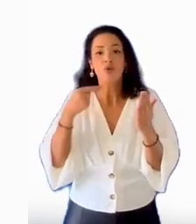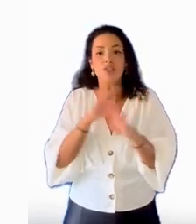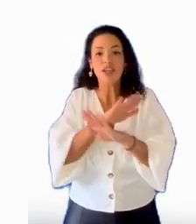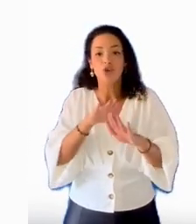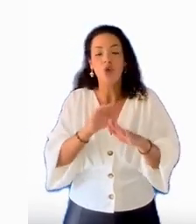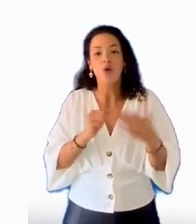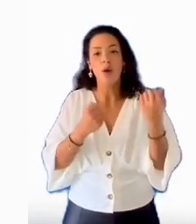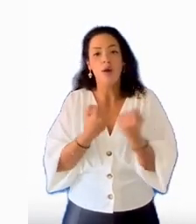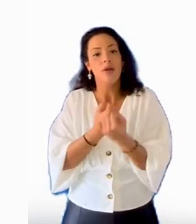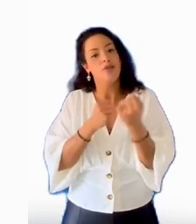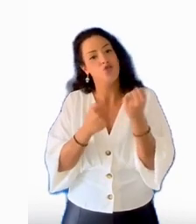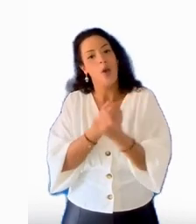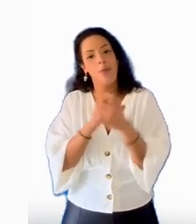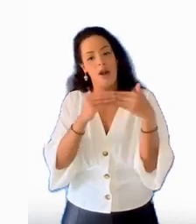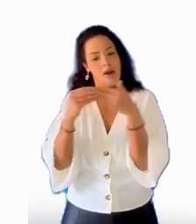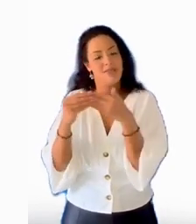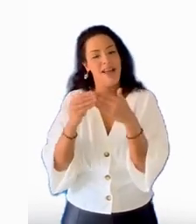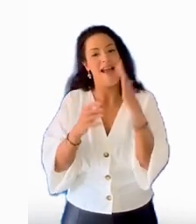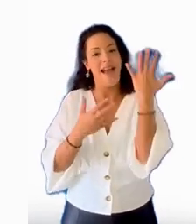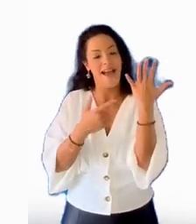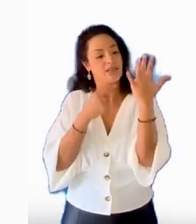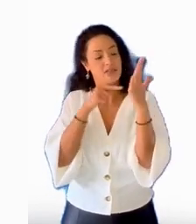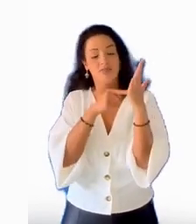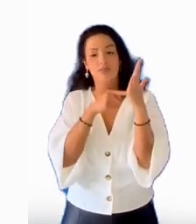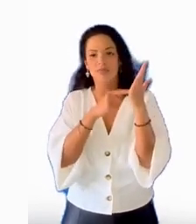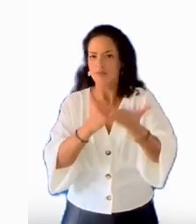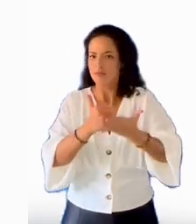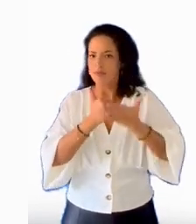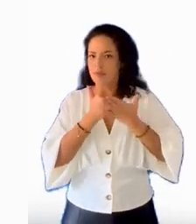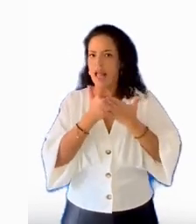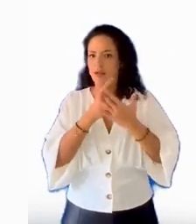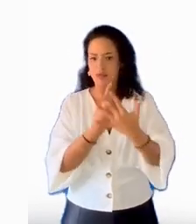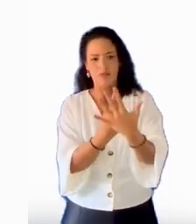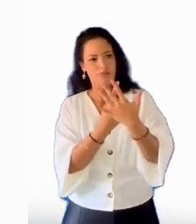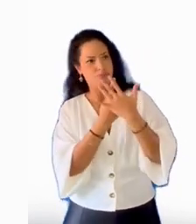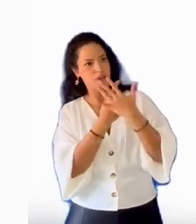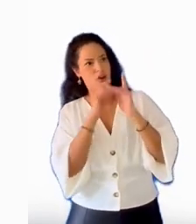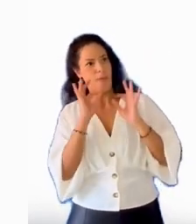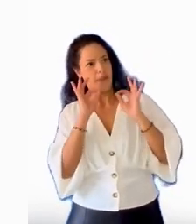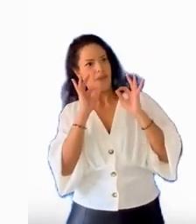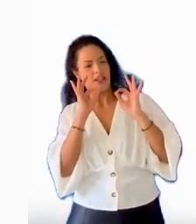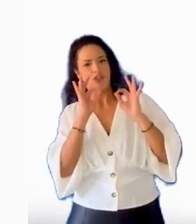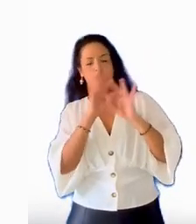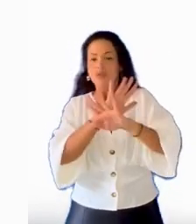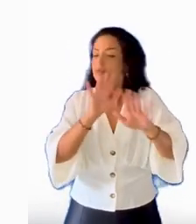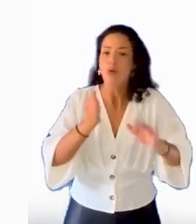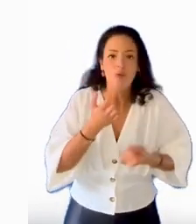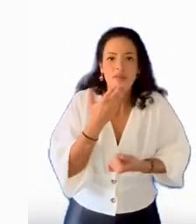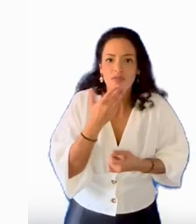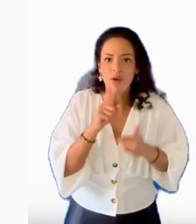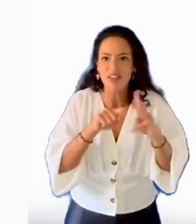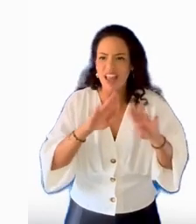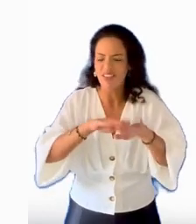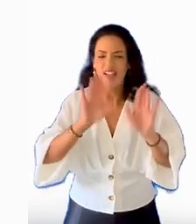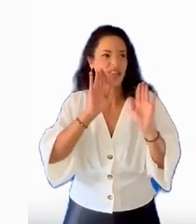work. Often this in itself alleviates the pressure for perfectionism. After all, it's not your fault if it's no good.